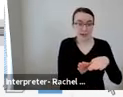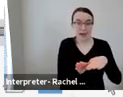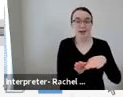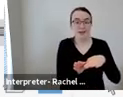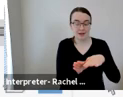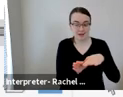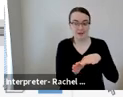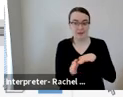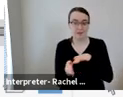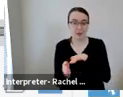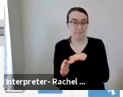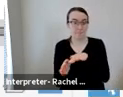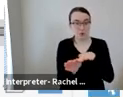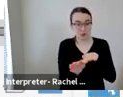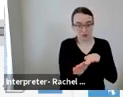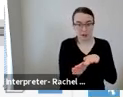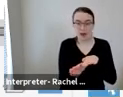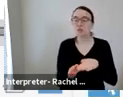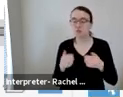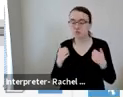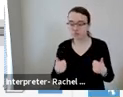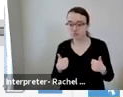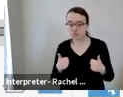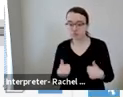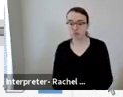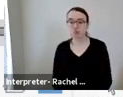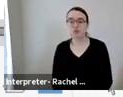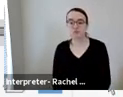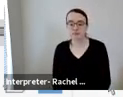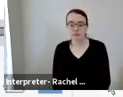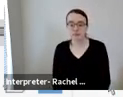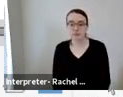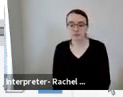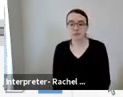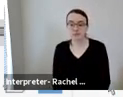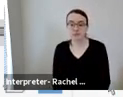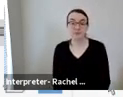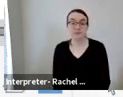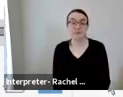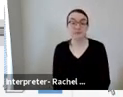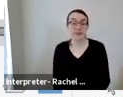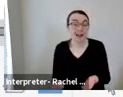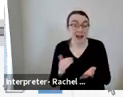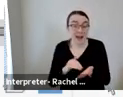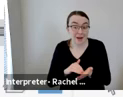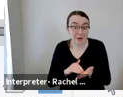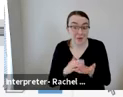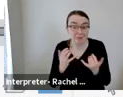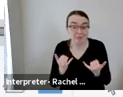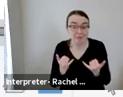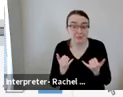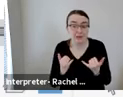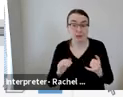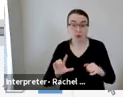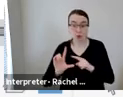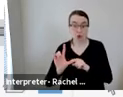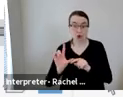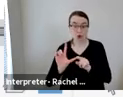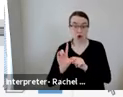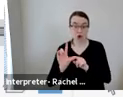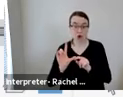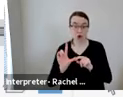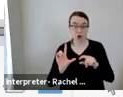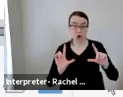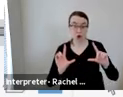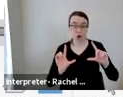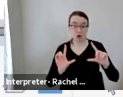regard. I'll say, great, I'll repeat that. And this time I'm gonna move it from the corner here and I'm